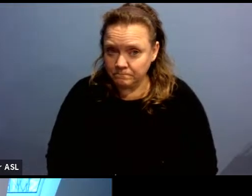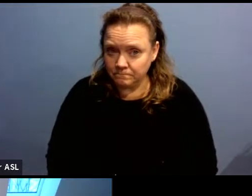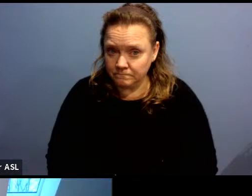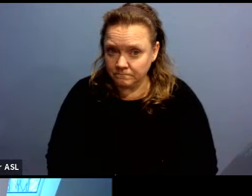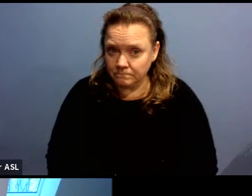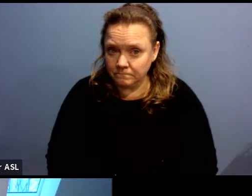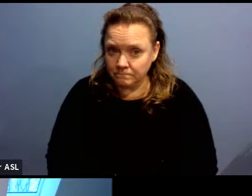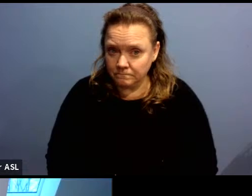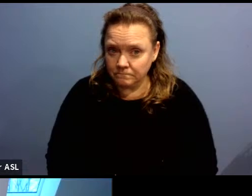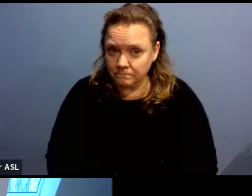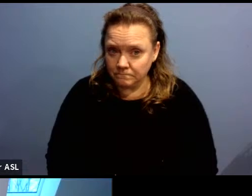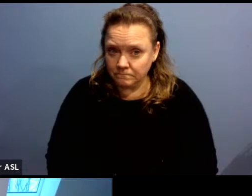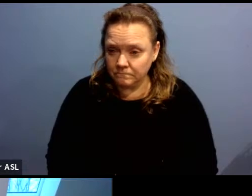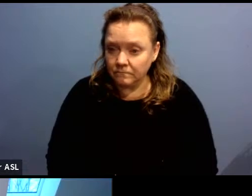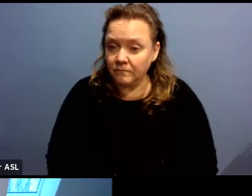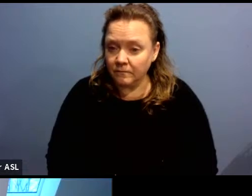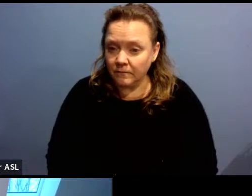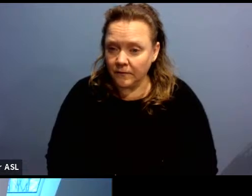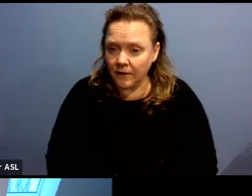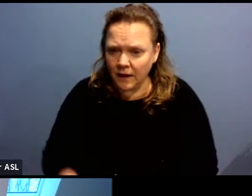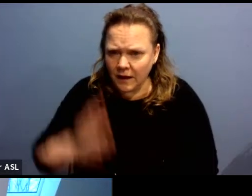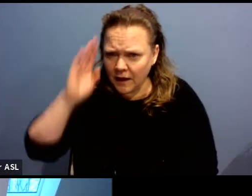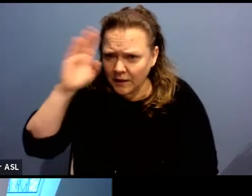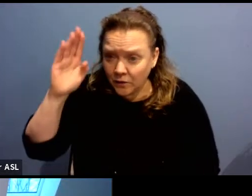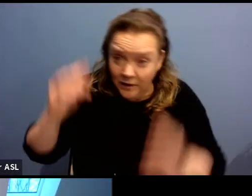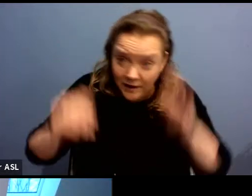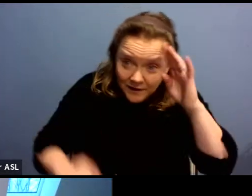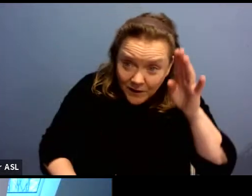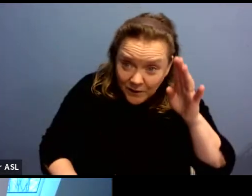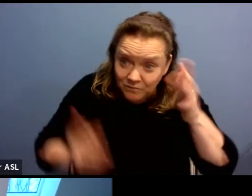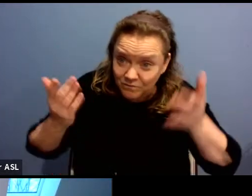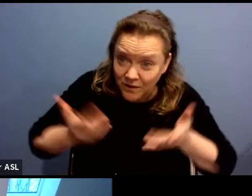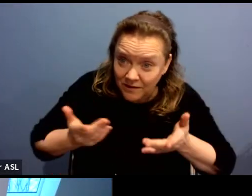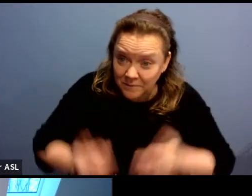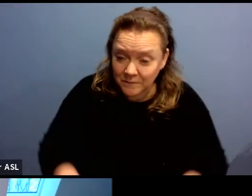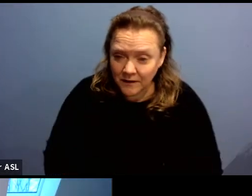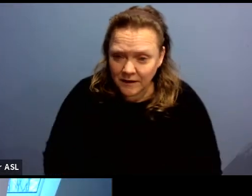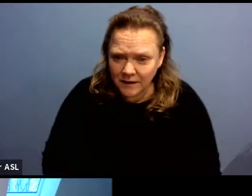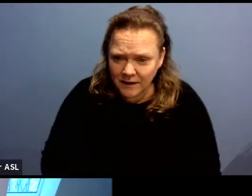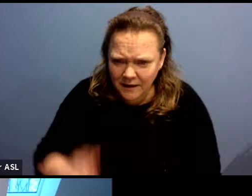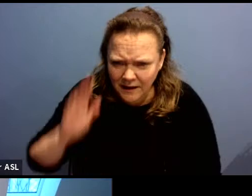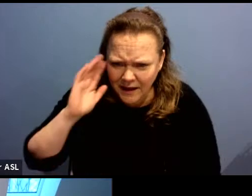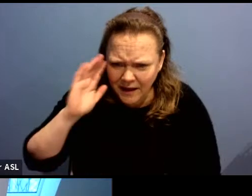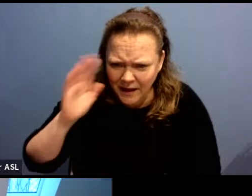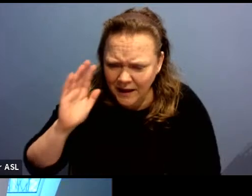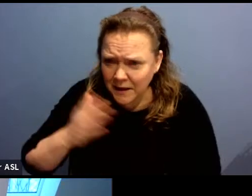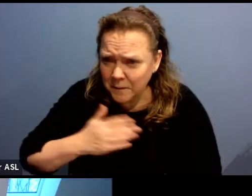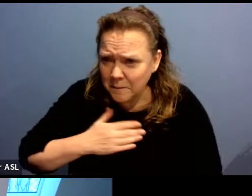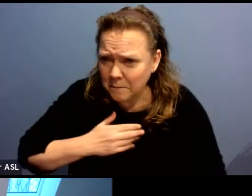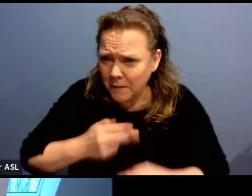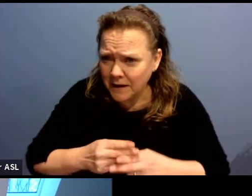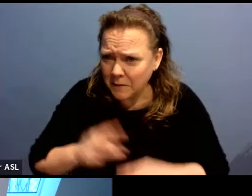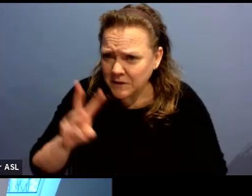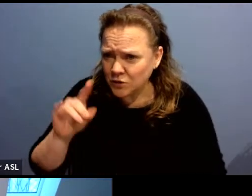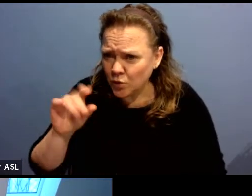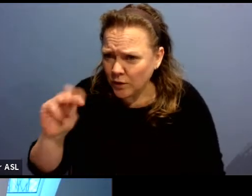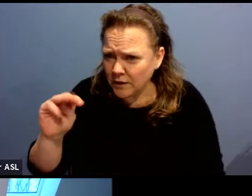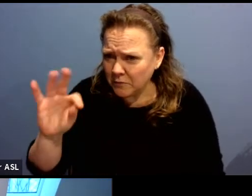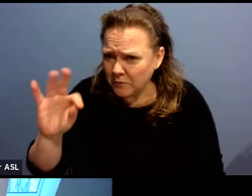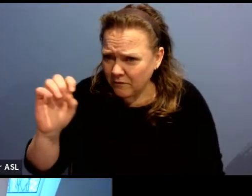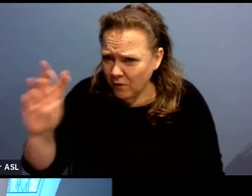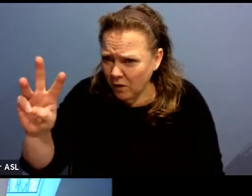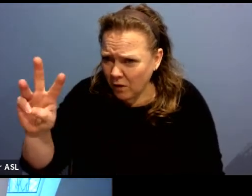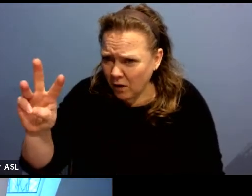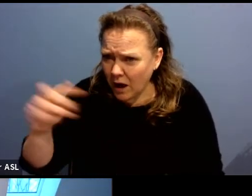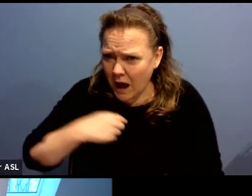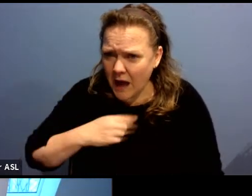Hello. Hello, welcome. Yes, Yes, my name is William Sloth. I actually spoke at